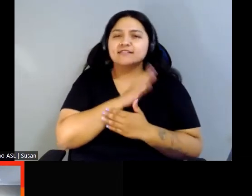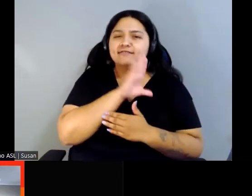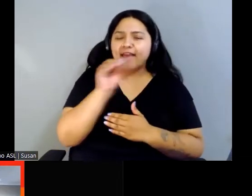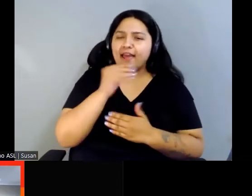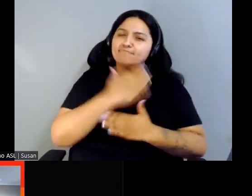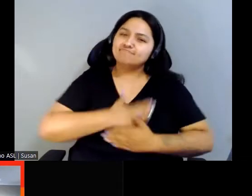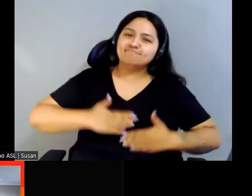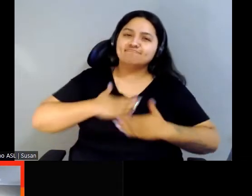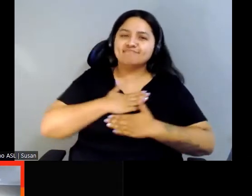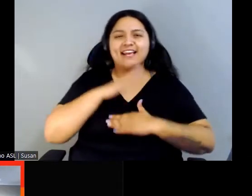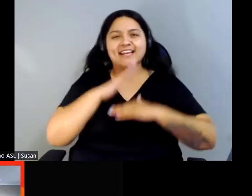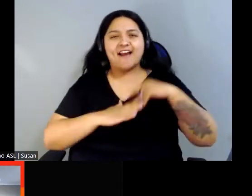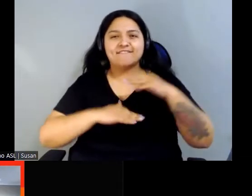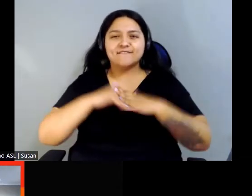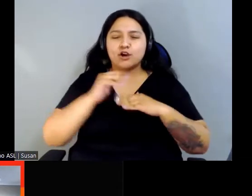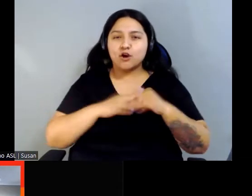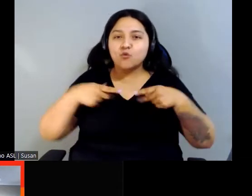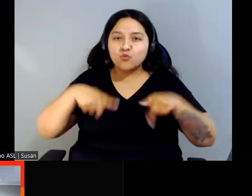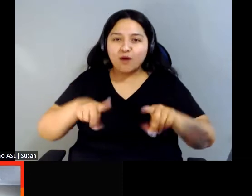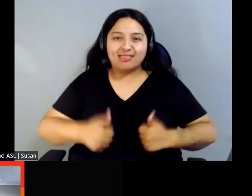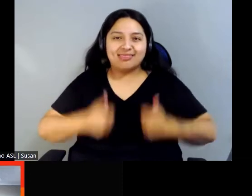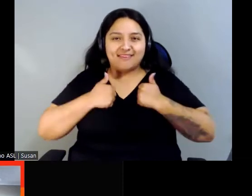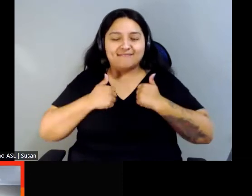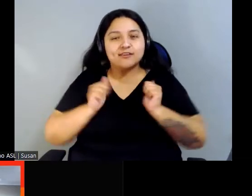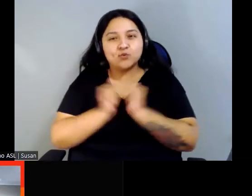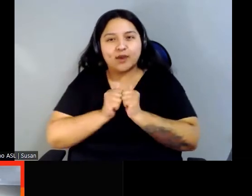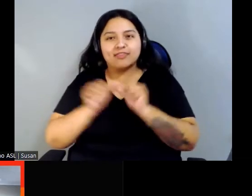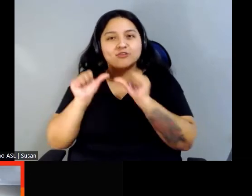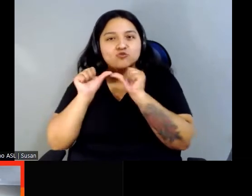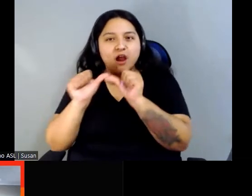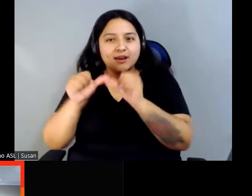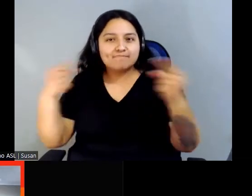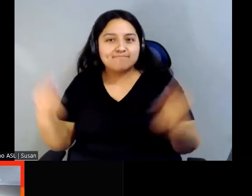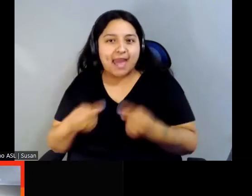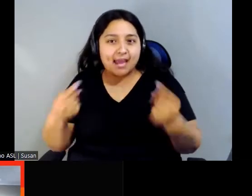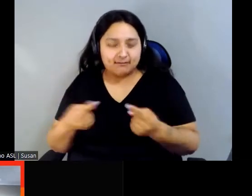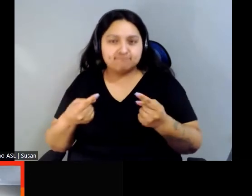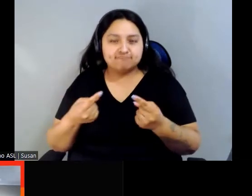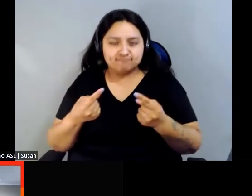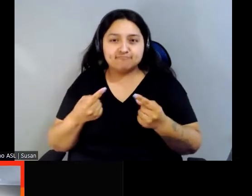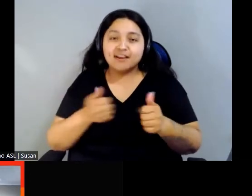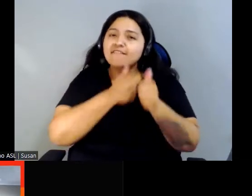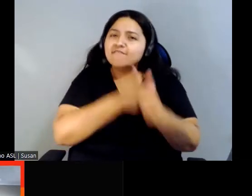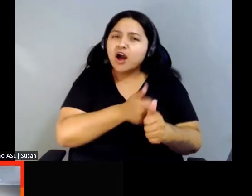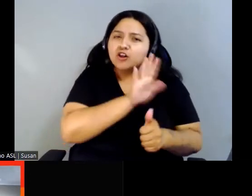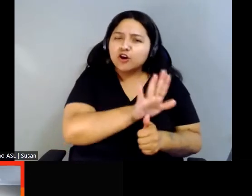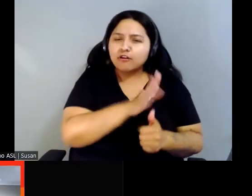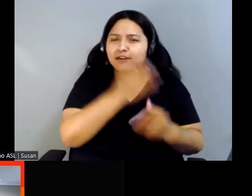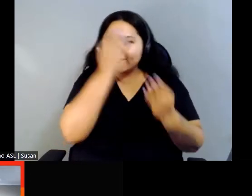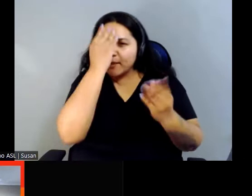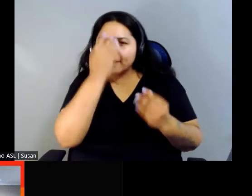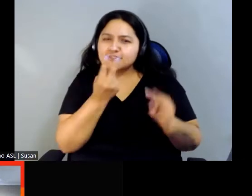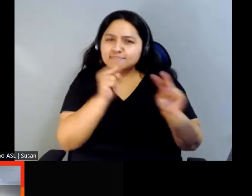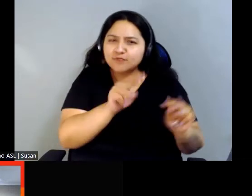while living with chronic pain. You can follow her and visit her website to see the beautiful robes and loungewear that she already